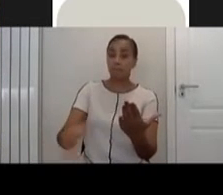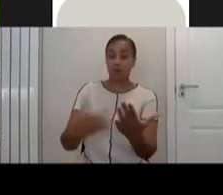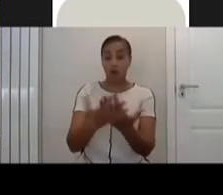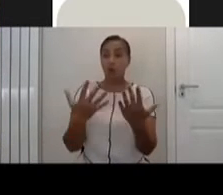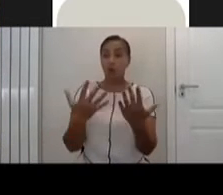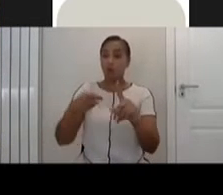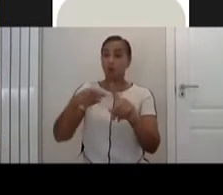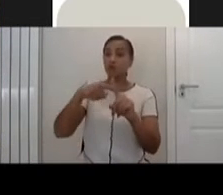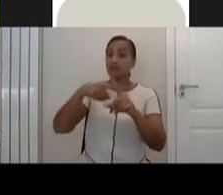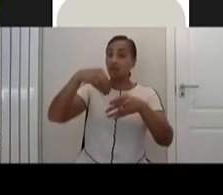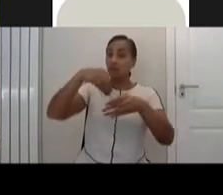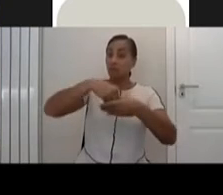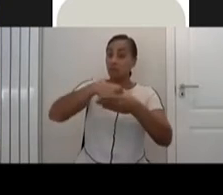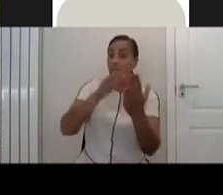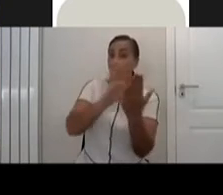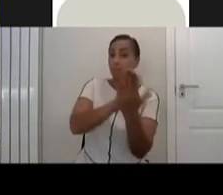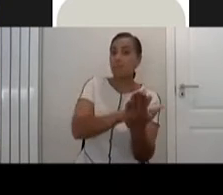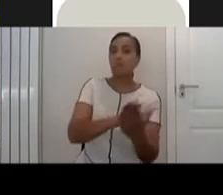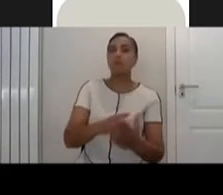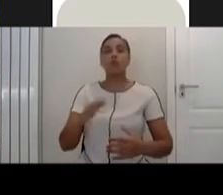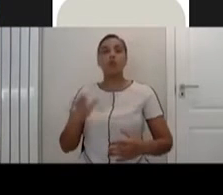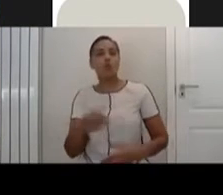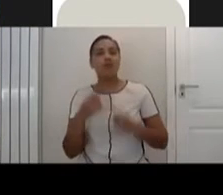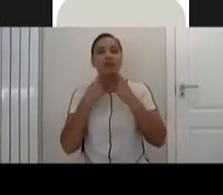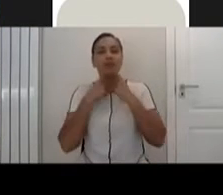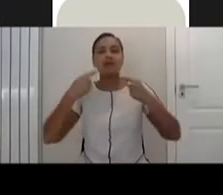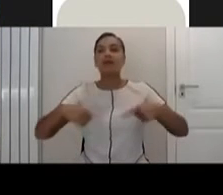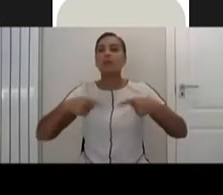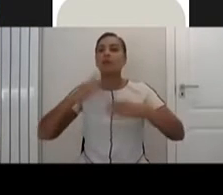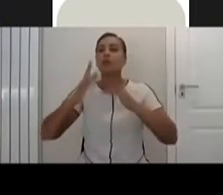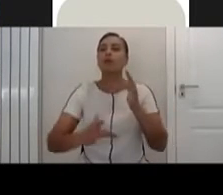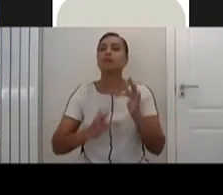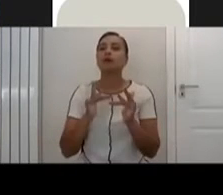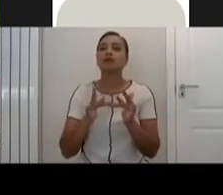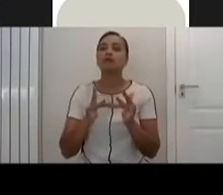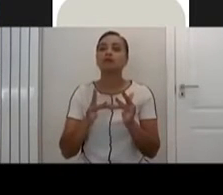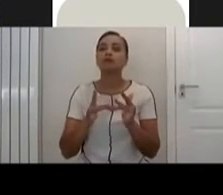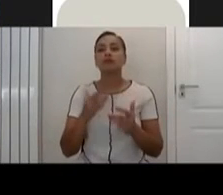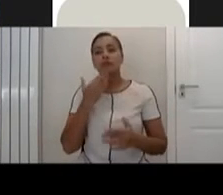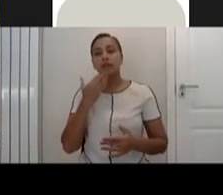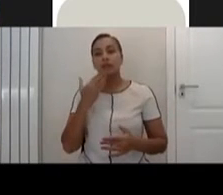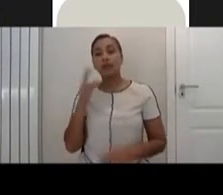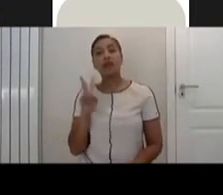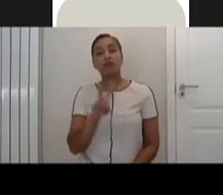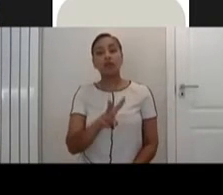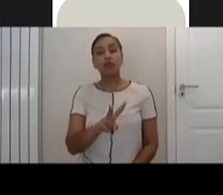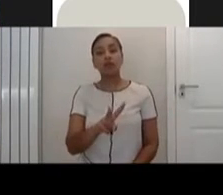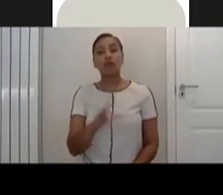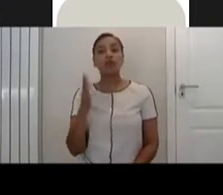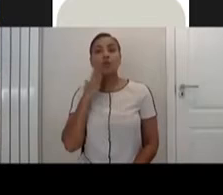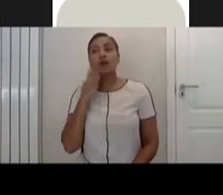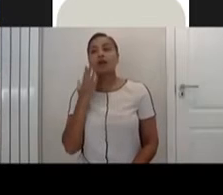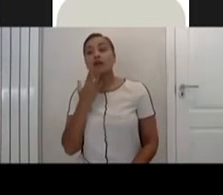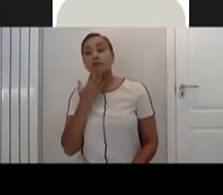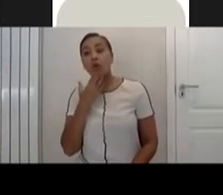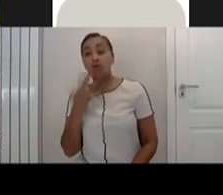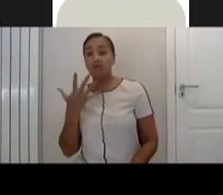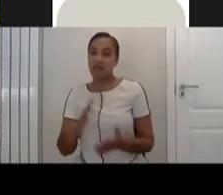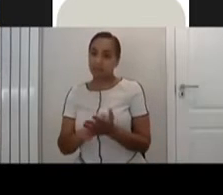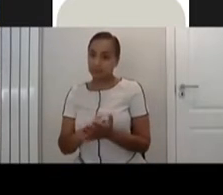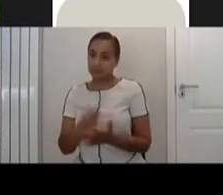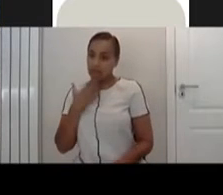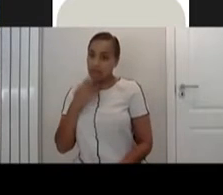in there. Everything's on our website. So yeah, do have a browse, and when you're bored and you've got a spare 5 minutes, have a